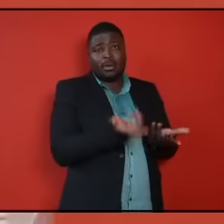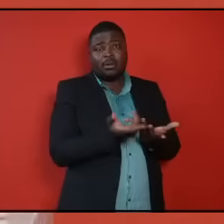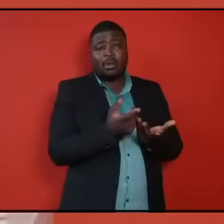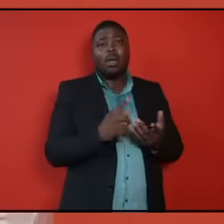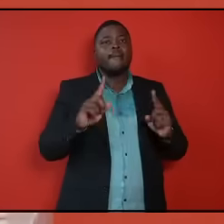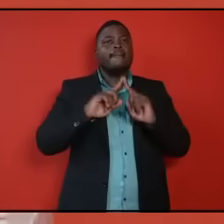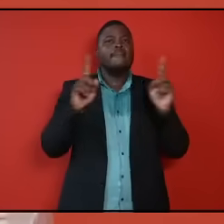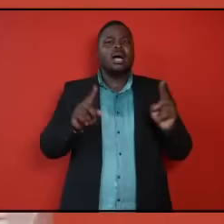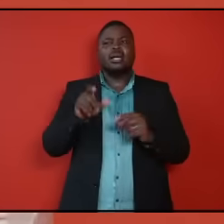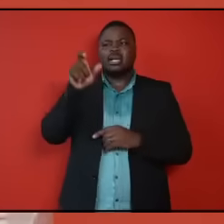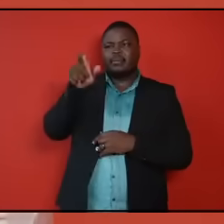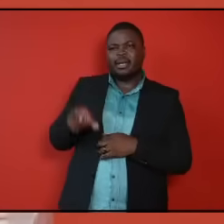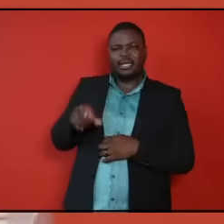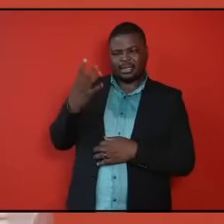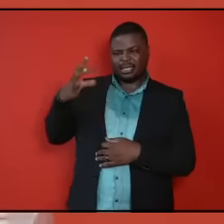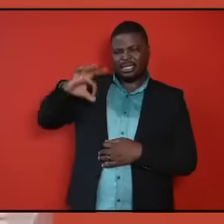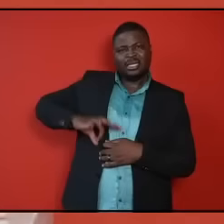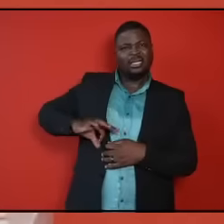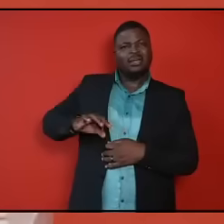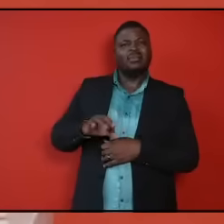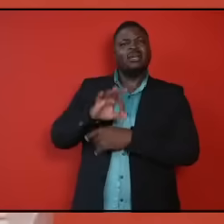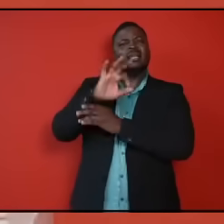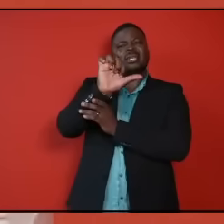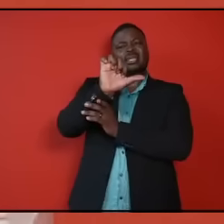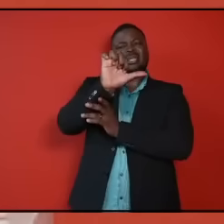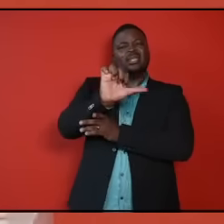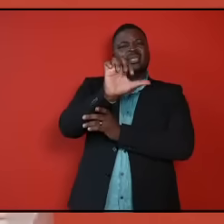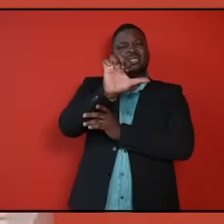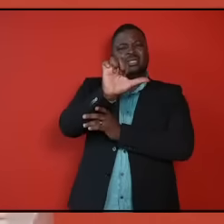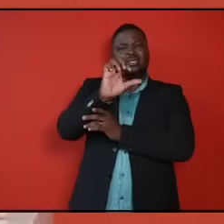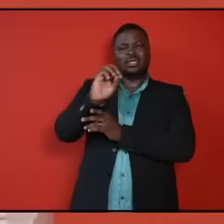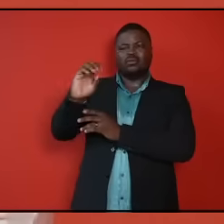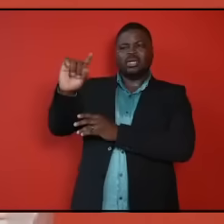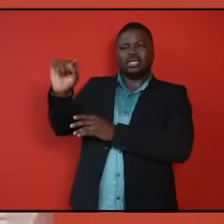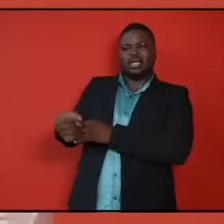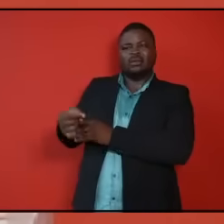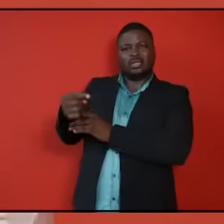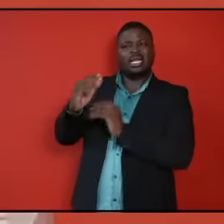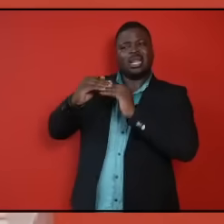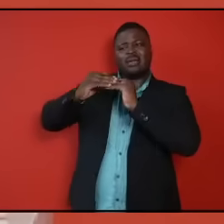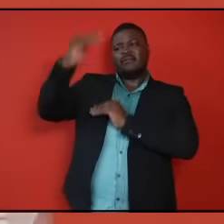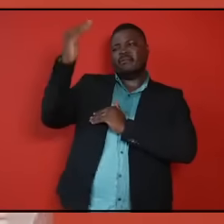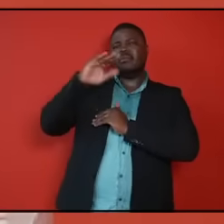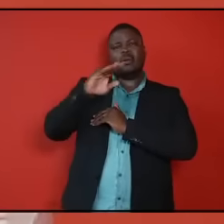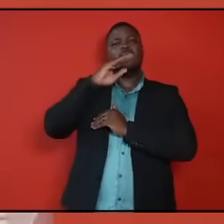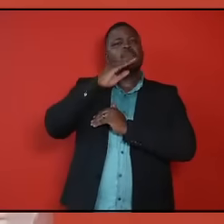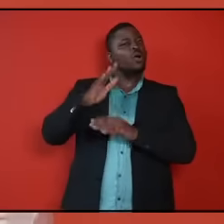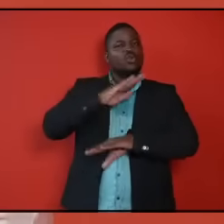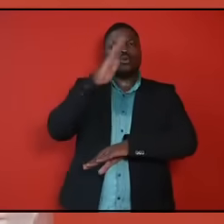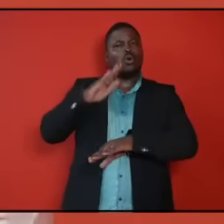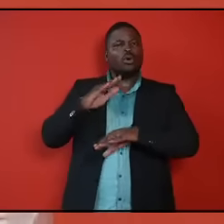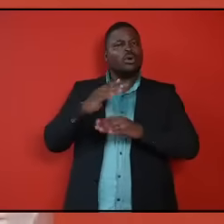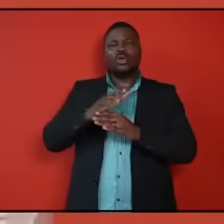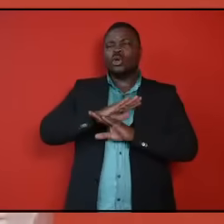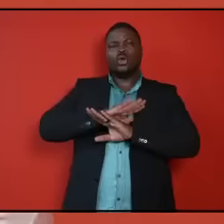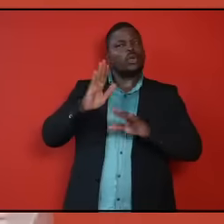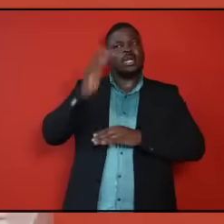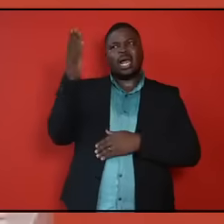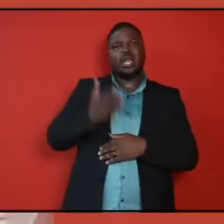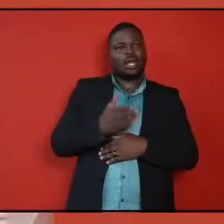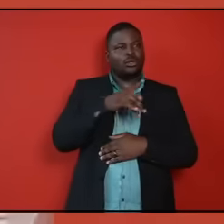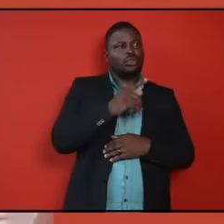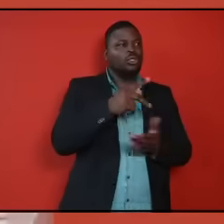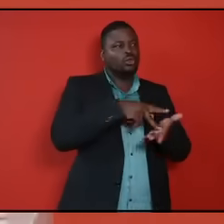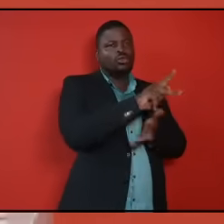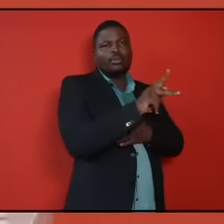earns 600,000 upwards is not allowed to pay registration? No, he will pay as he goes anyway he can